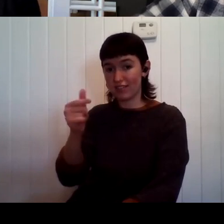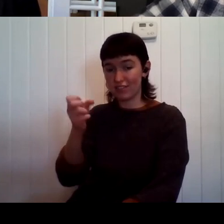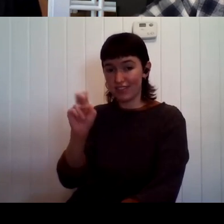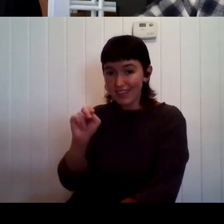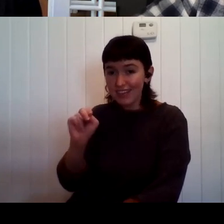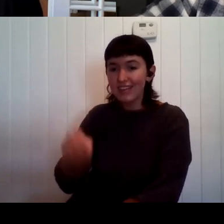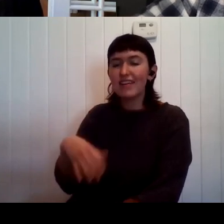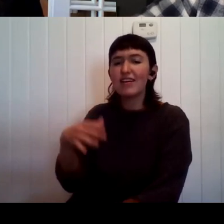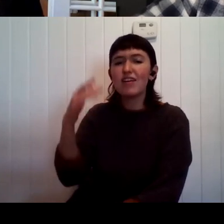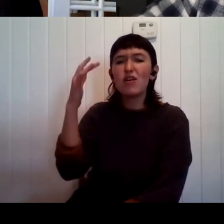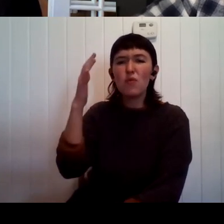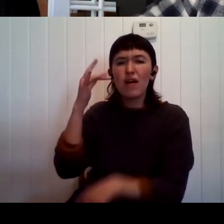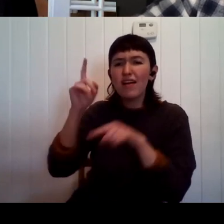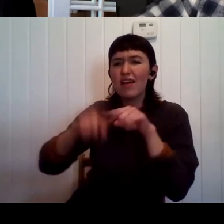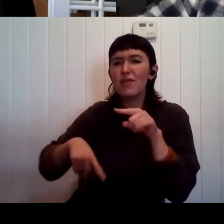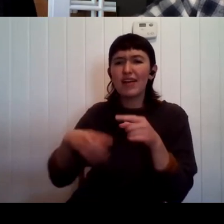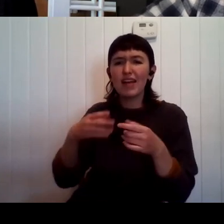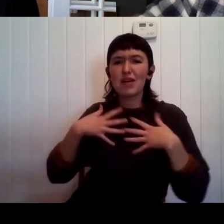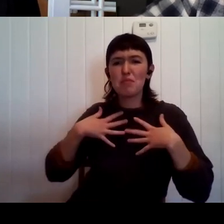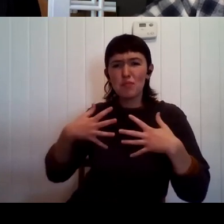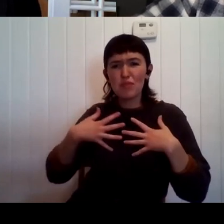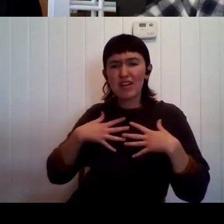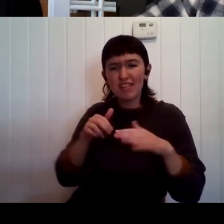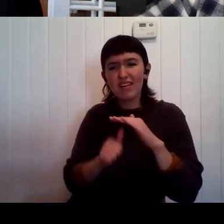That is such a good question.